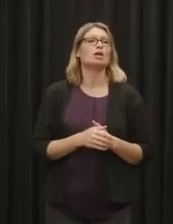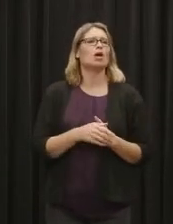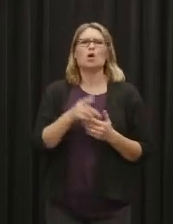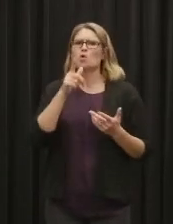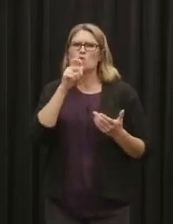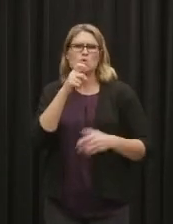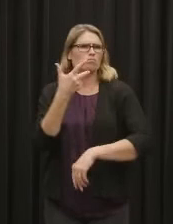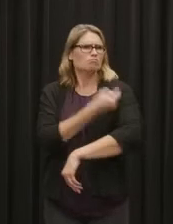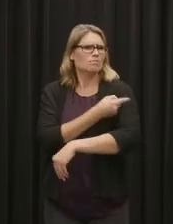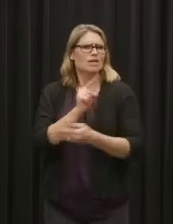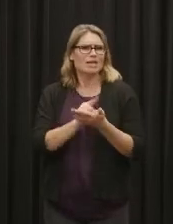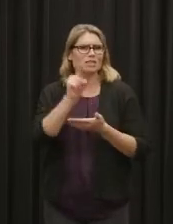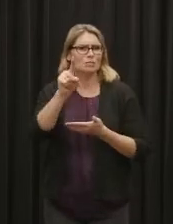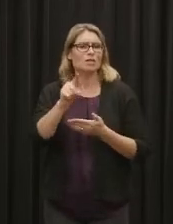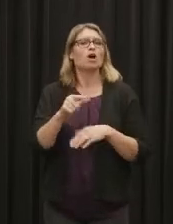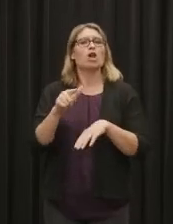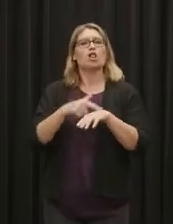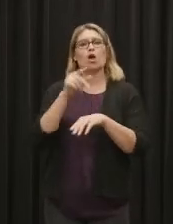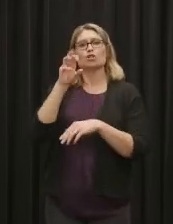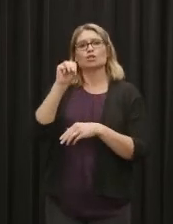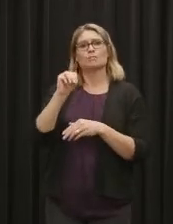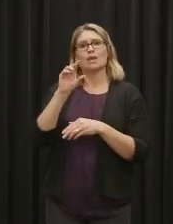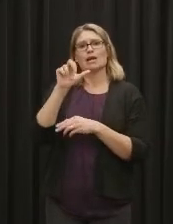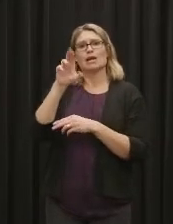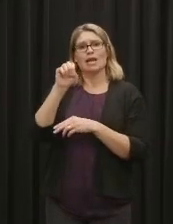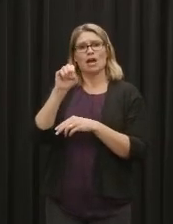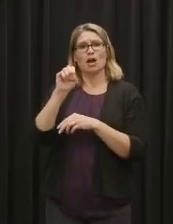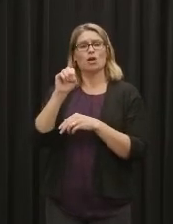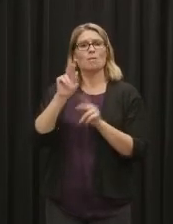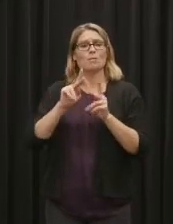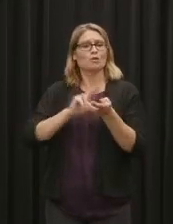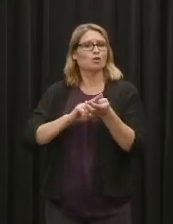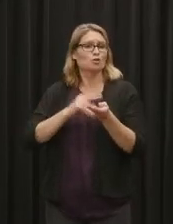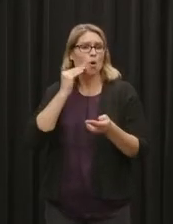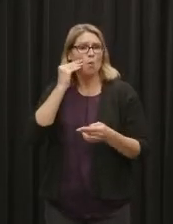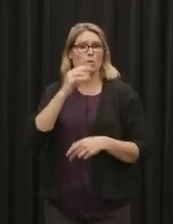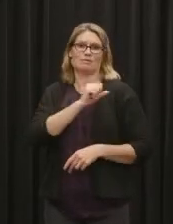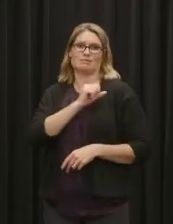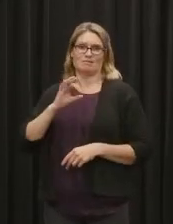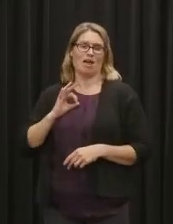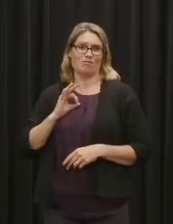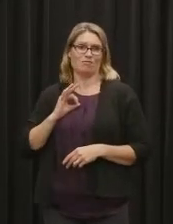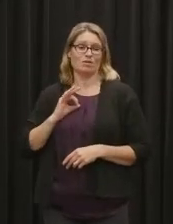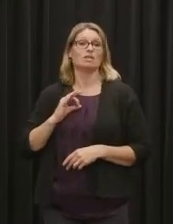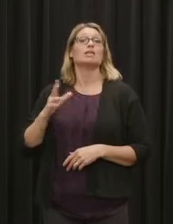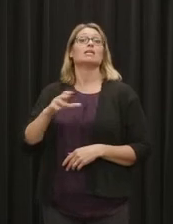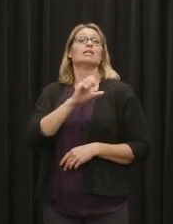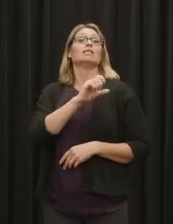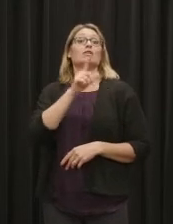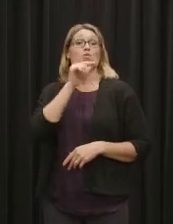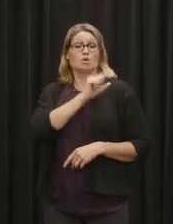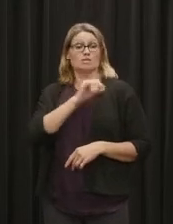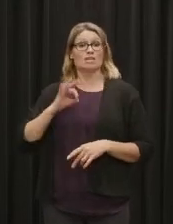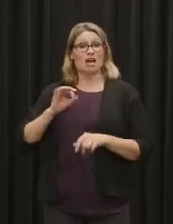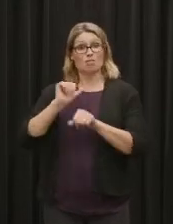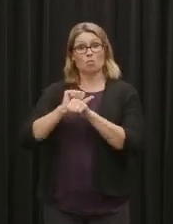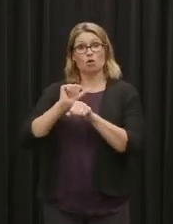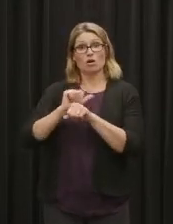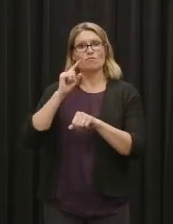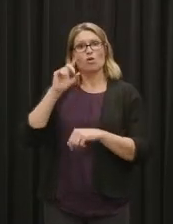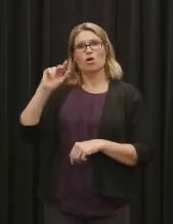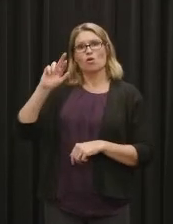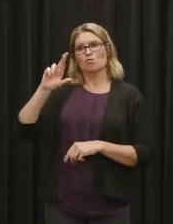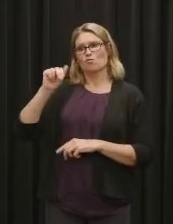include long-term care residents and staff from the Provincial Rapid Outbreak Management